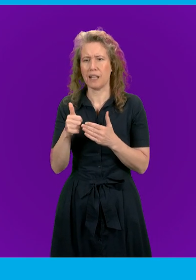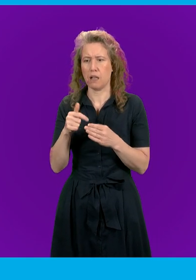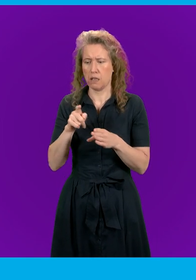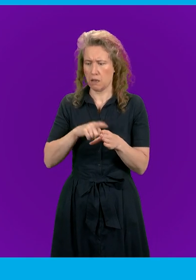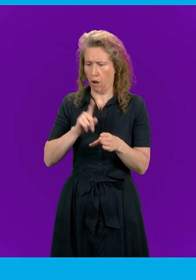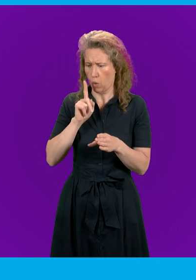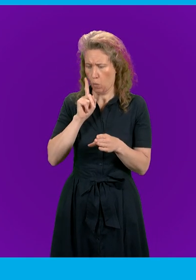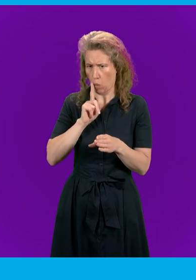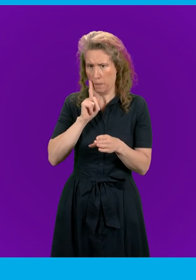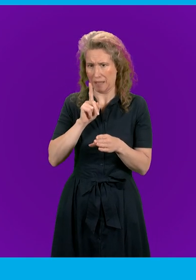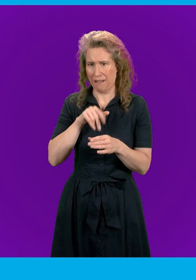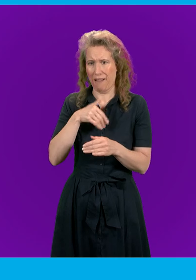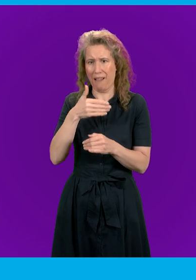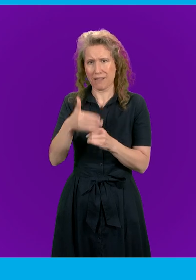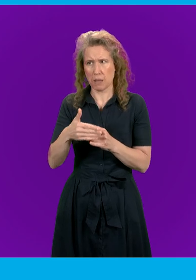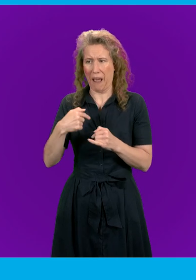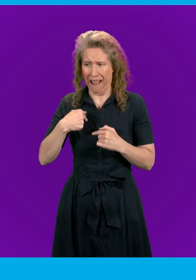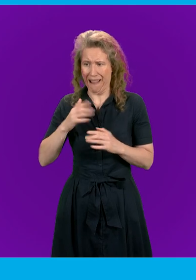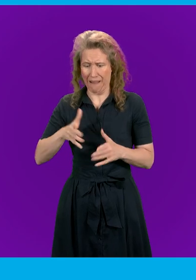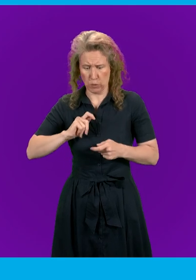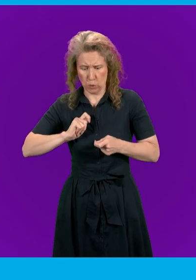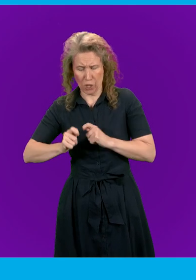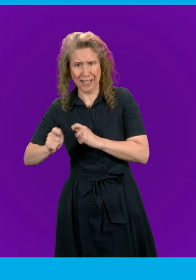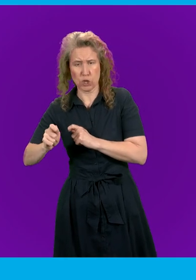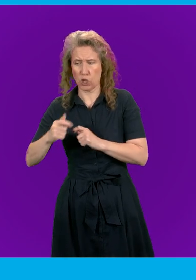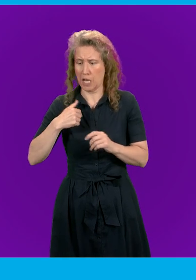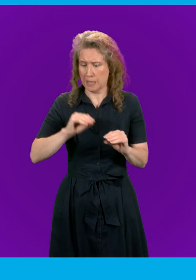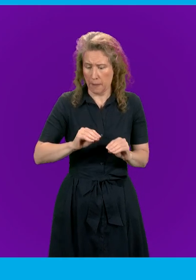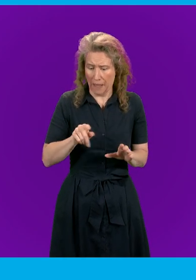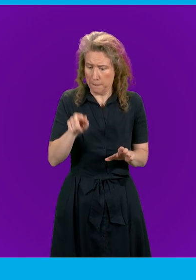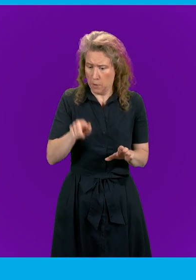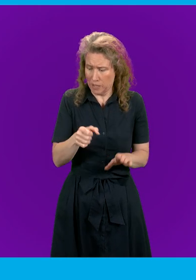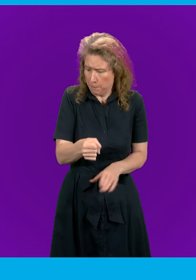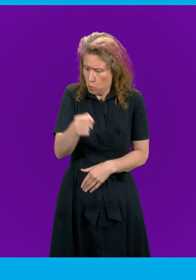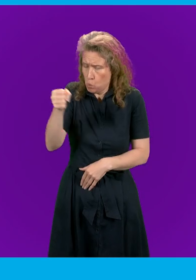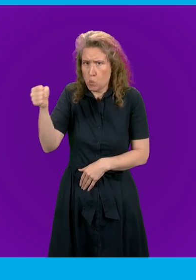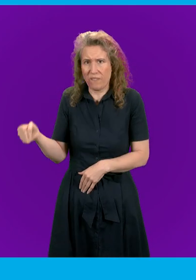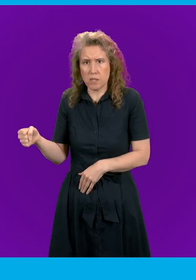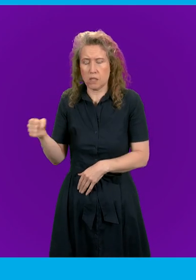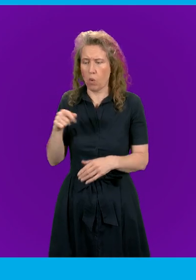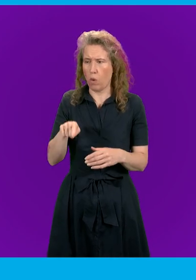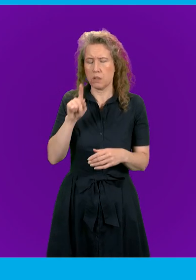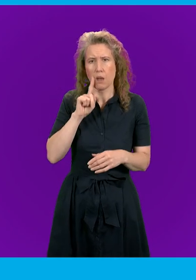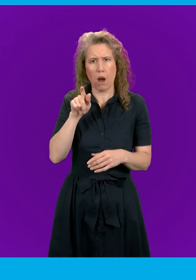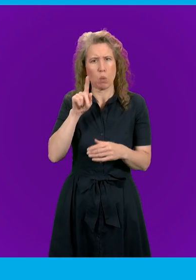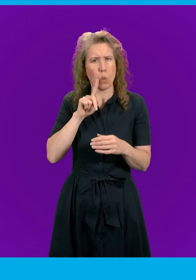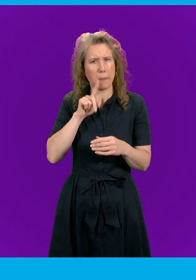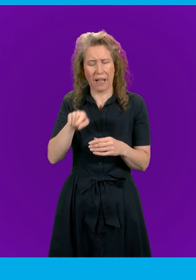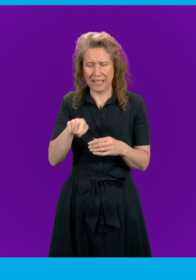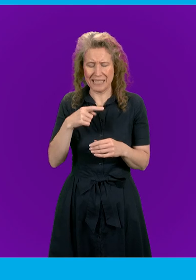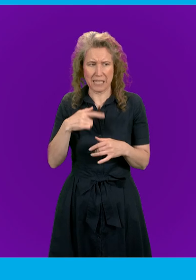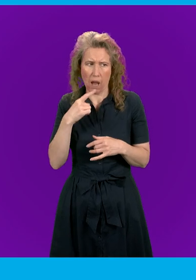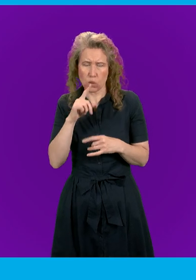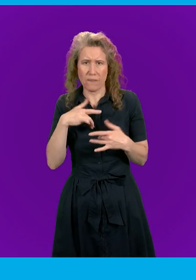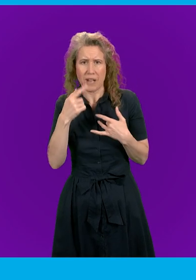is the one who then ends up making the adjustment. So she's the one who's moved out, or she's the one who then doesn't feel able to come